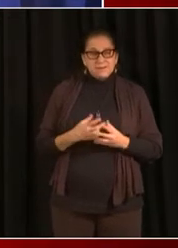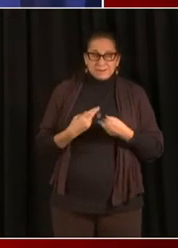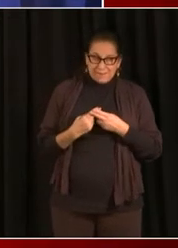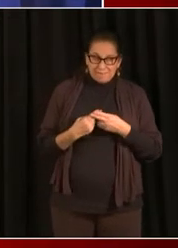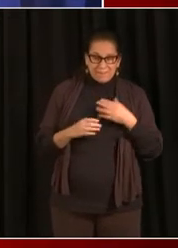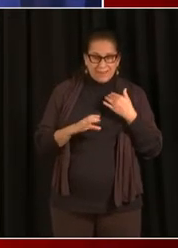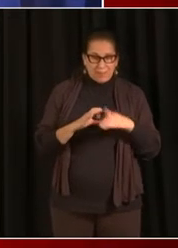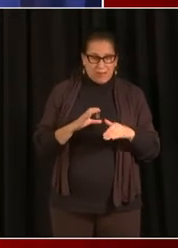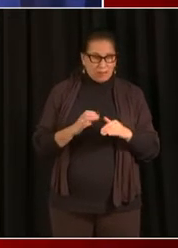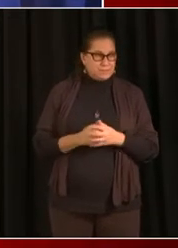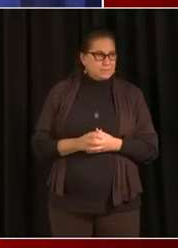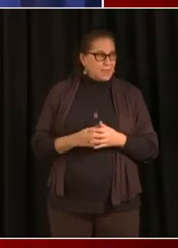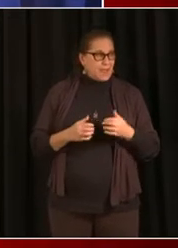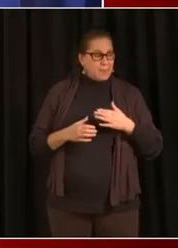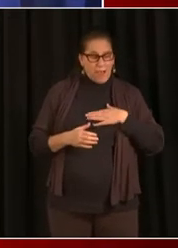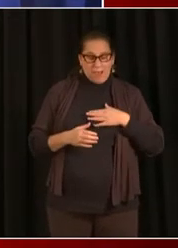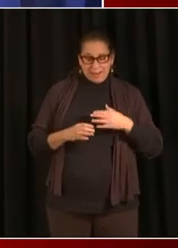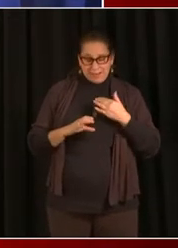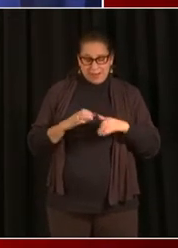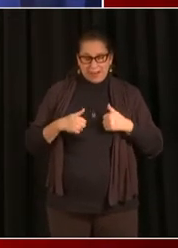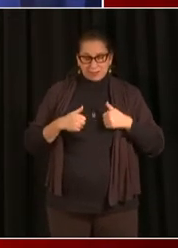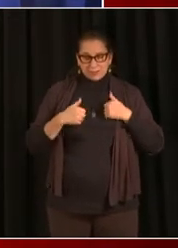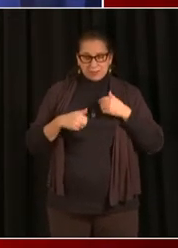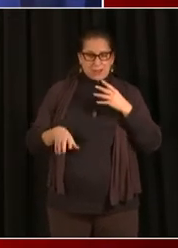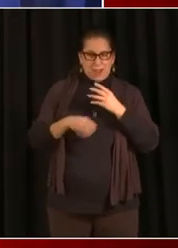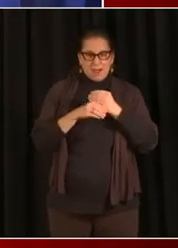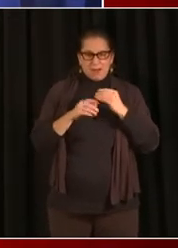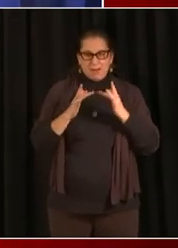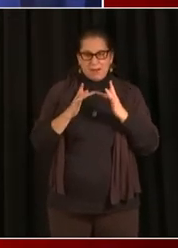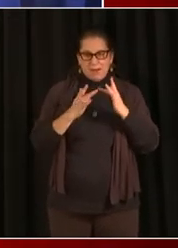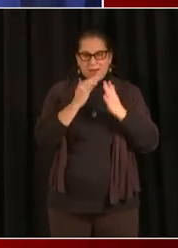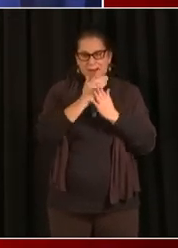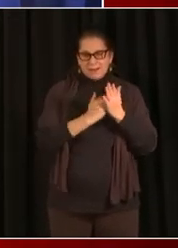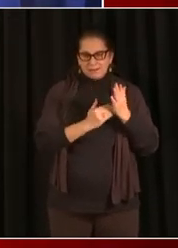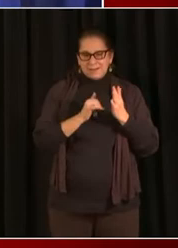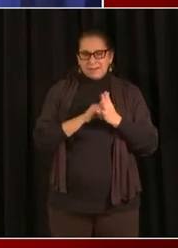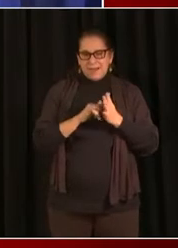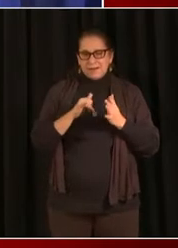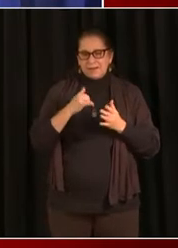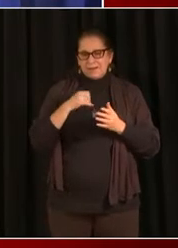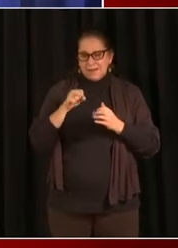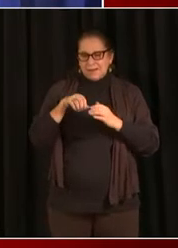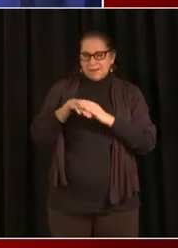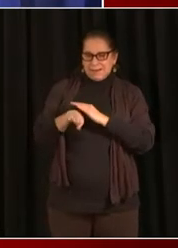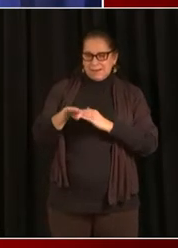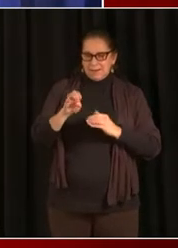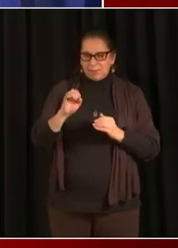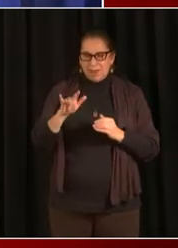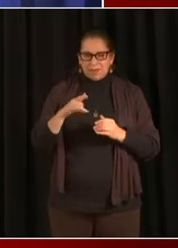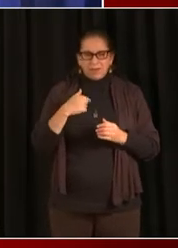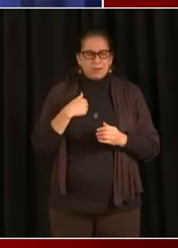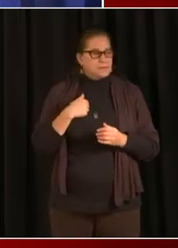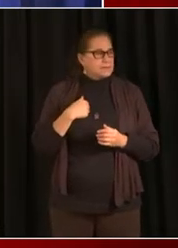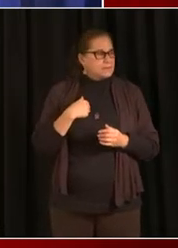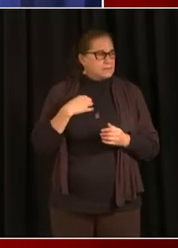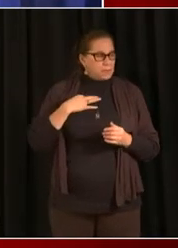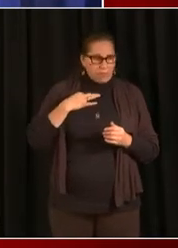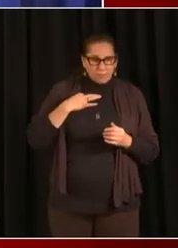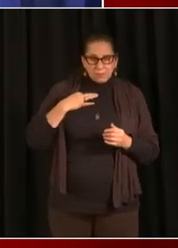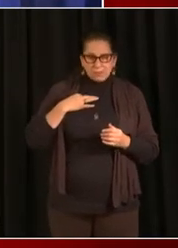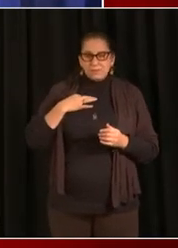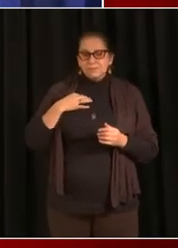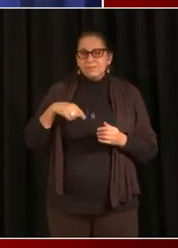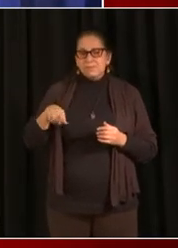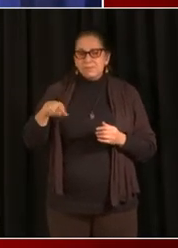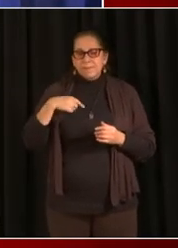email address where it's coming from. We are using partners in some of our applications, and those